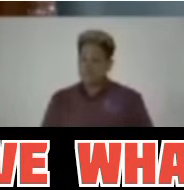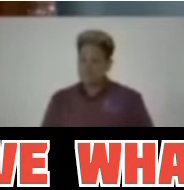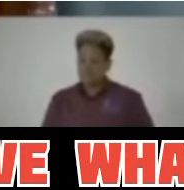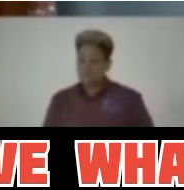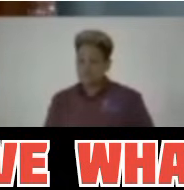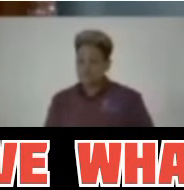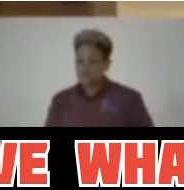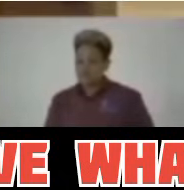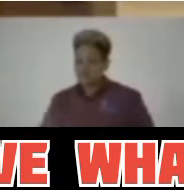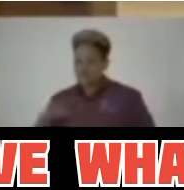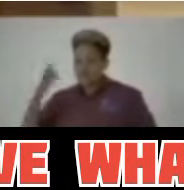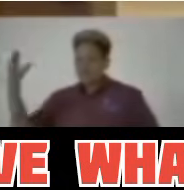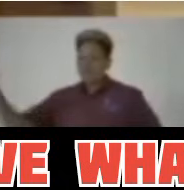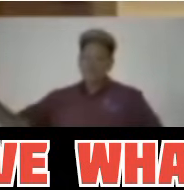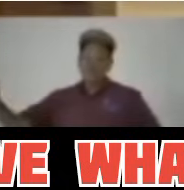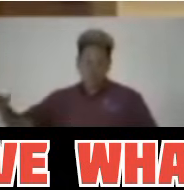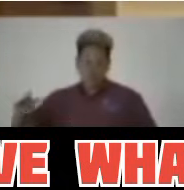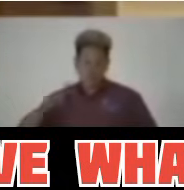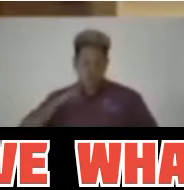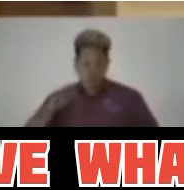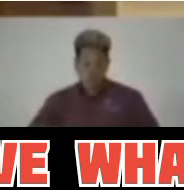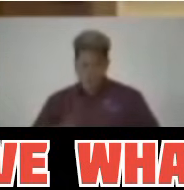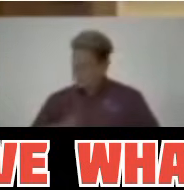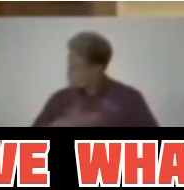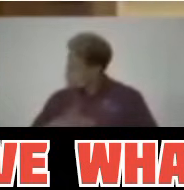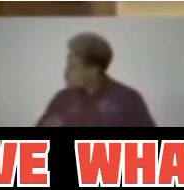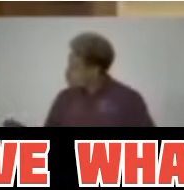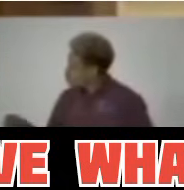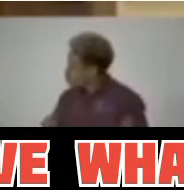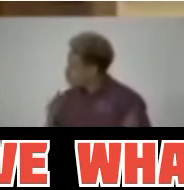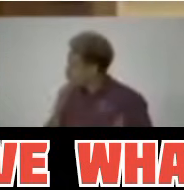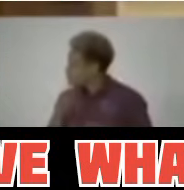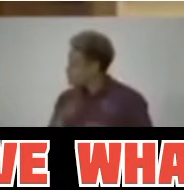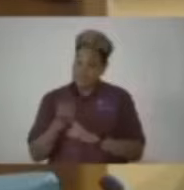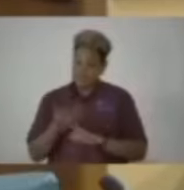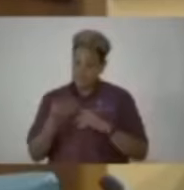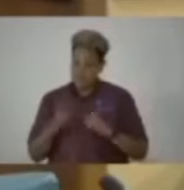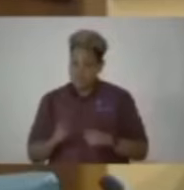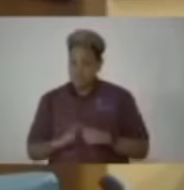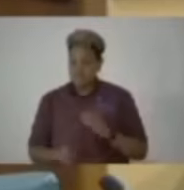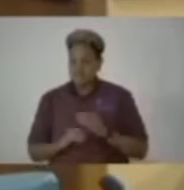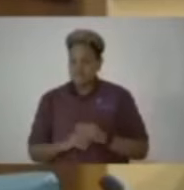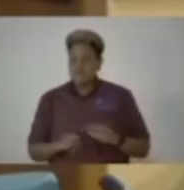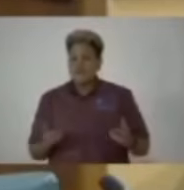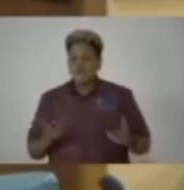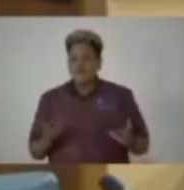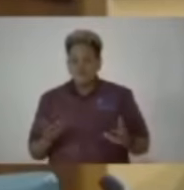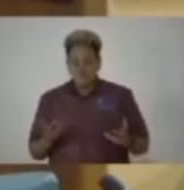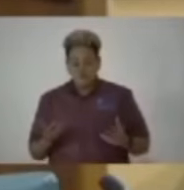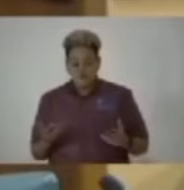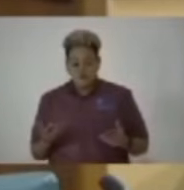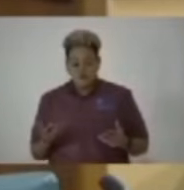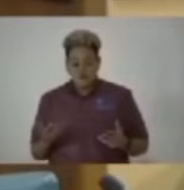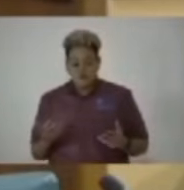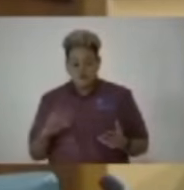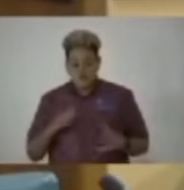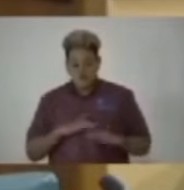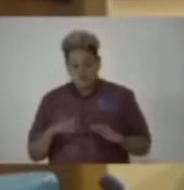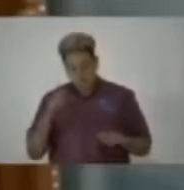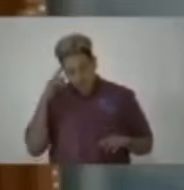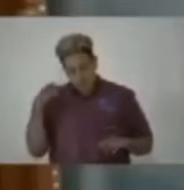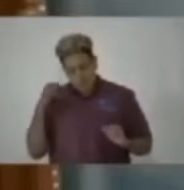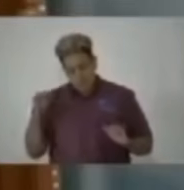I've heard what you've said, Madam Speaker. And Hansard, please strike the comment. So, I don't think I will be